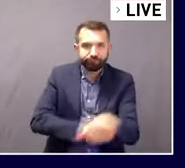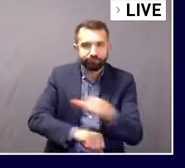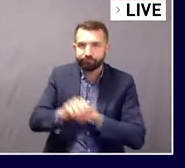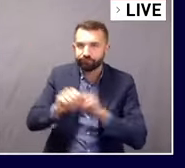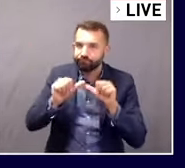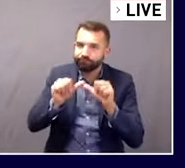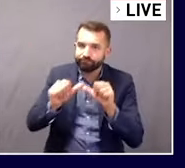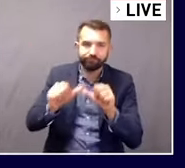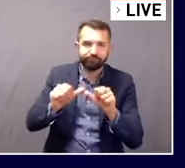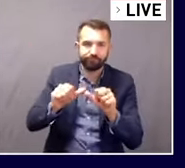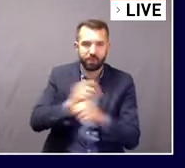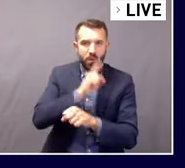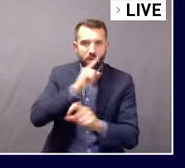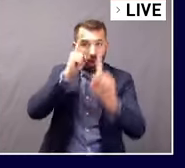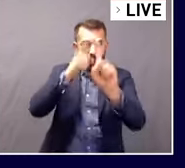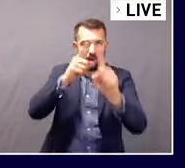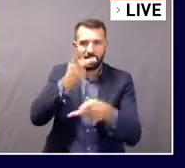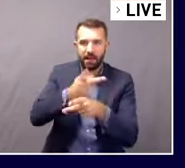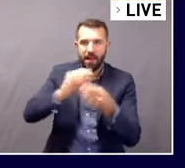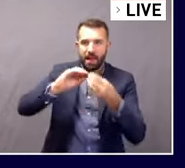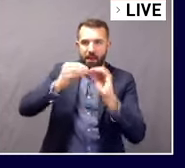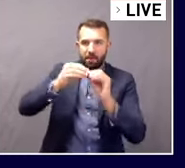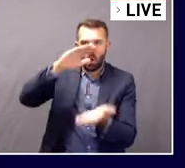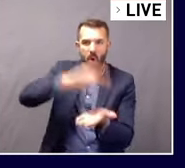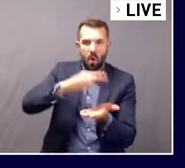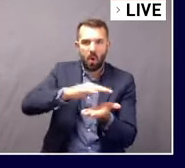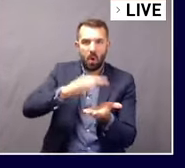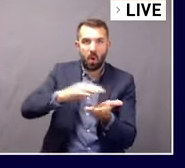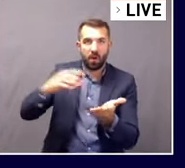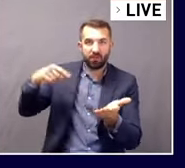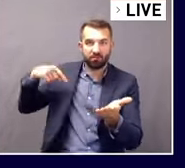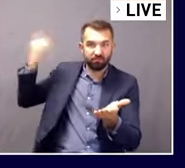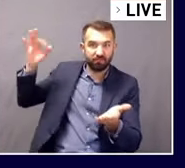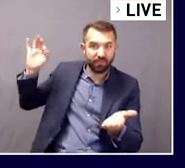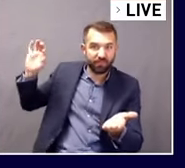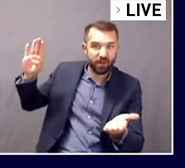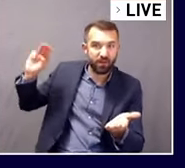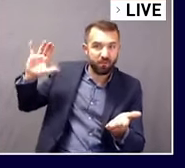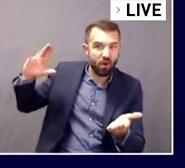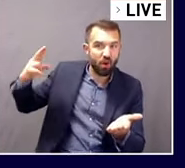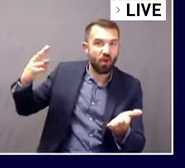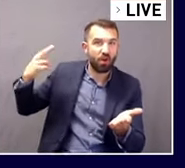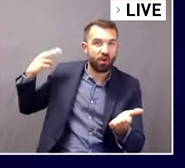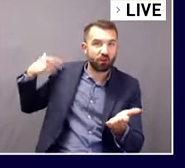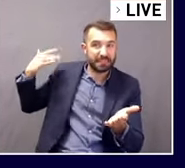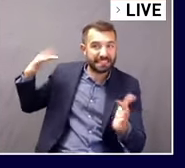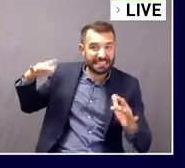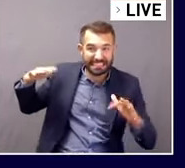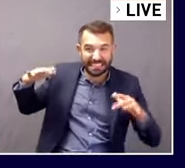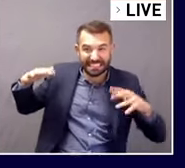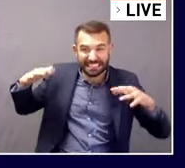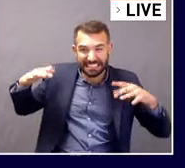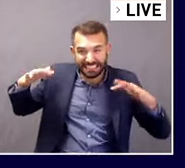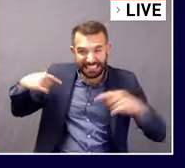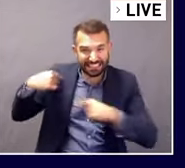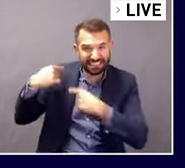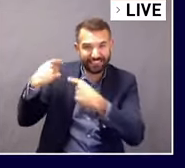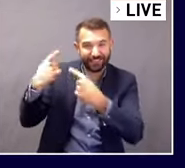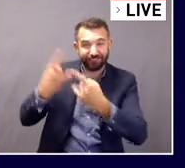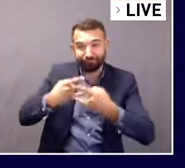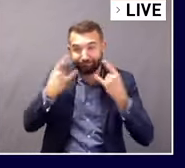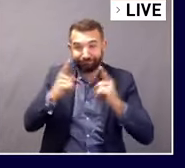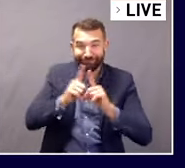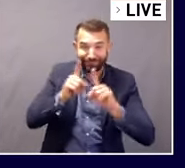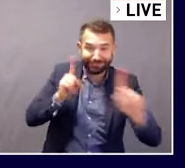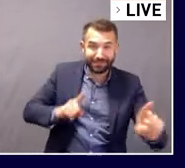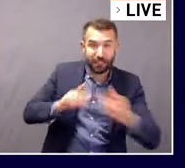we had a window of opportunity and we seized it. We took advantage of that and took the preparatory steps that positioned